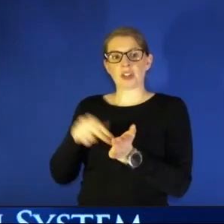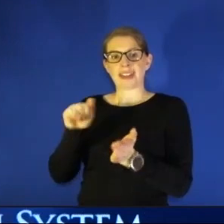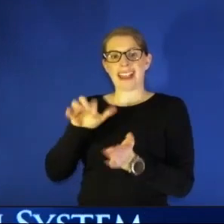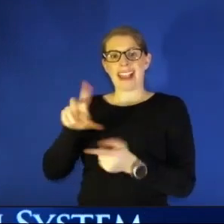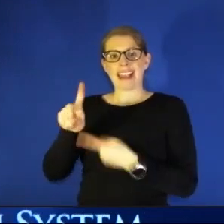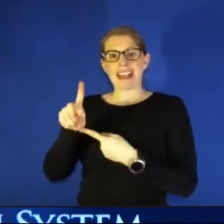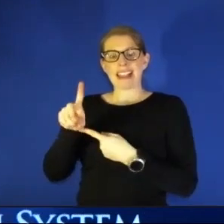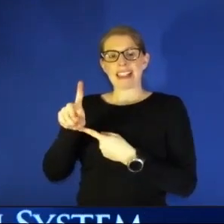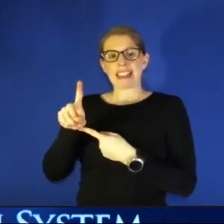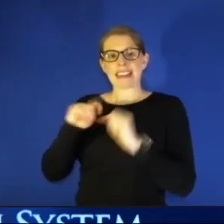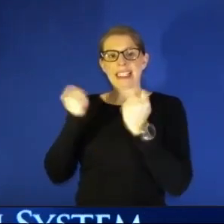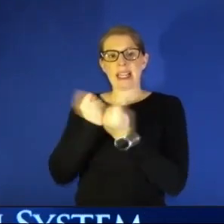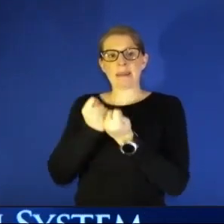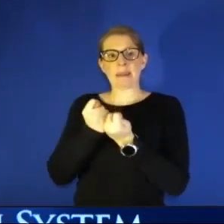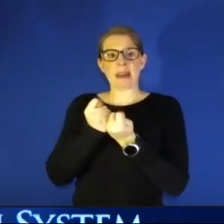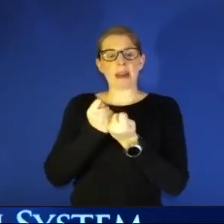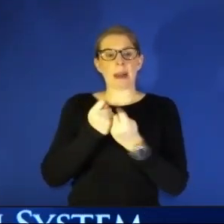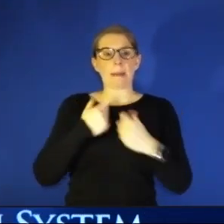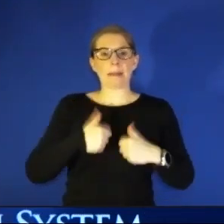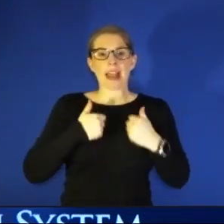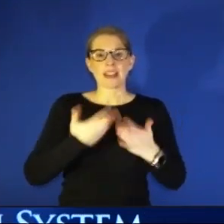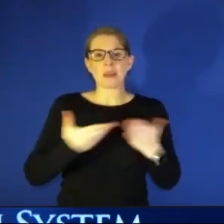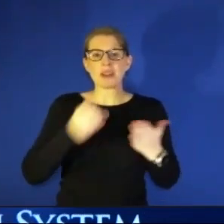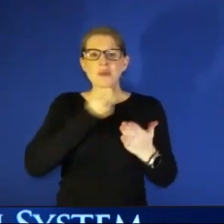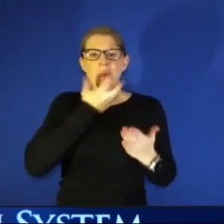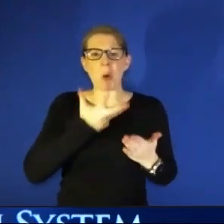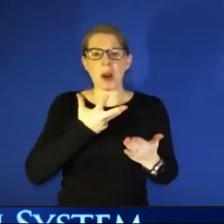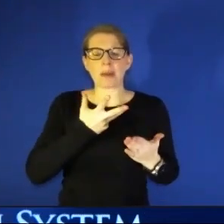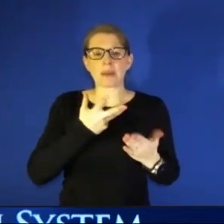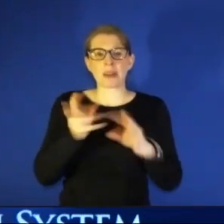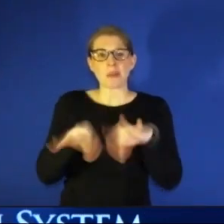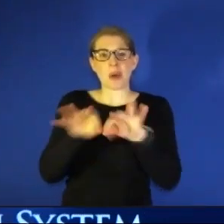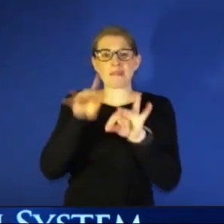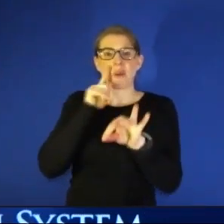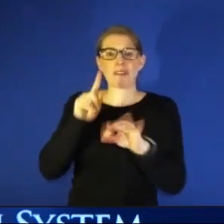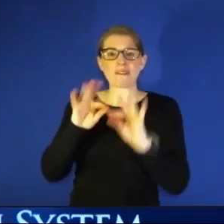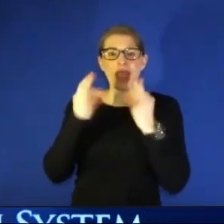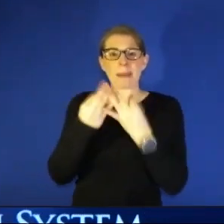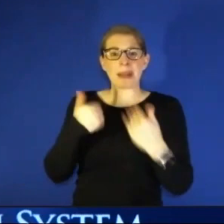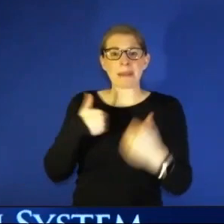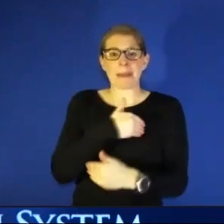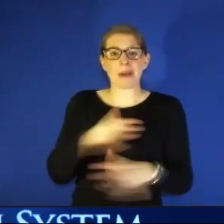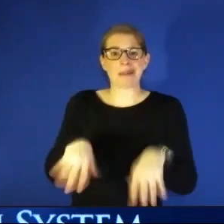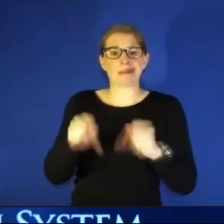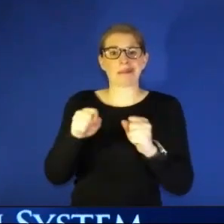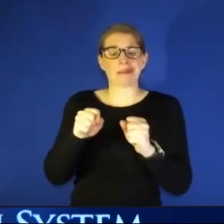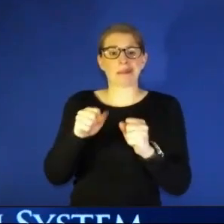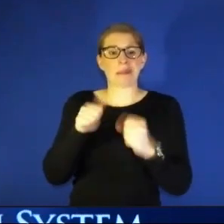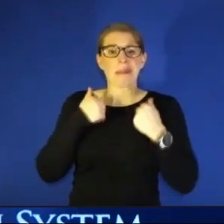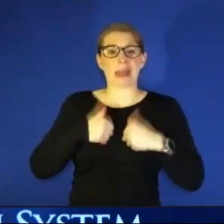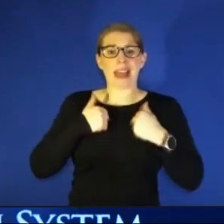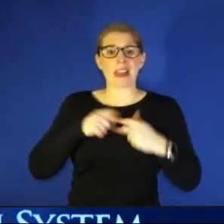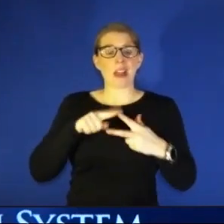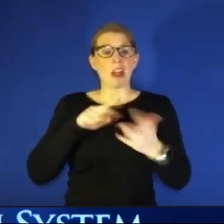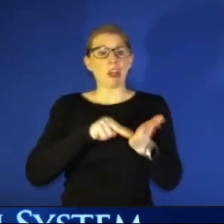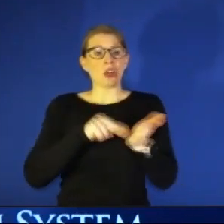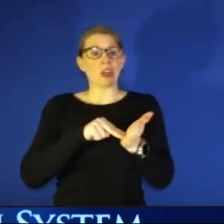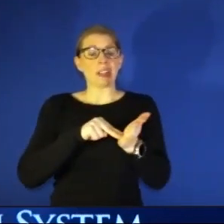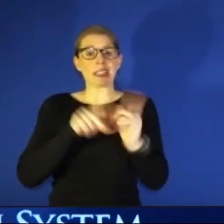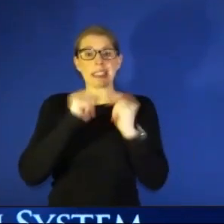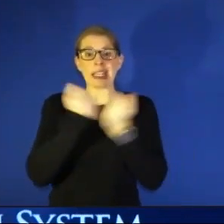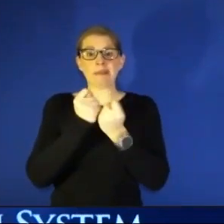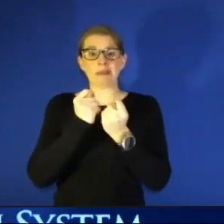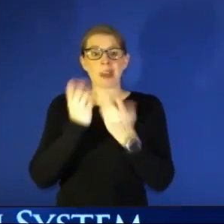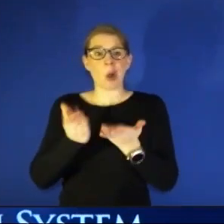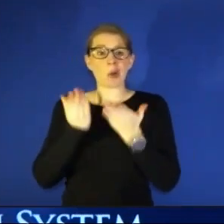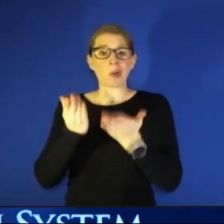was really comfortable for their family member to get their bath. And then I think about the things that happen, the nursing teams hosting birthday parties for little